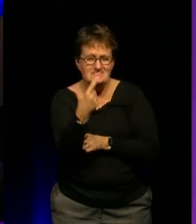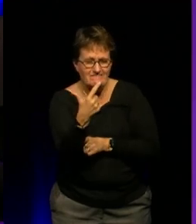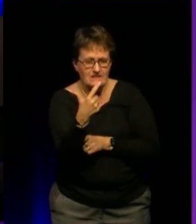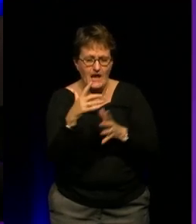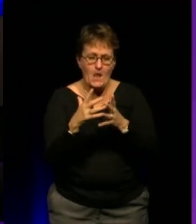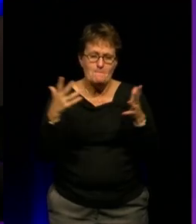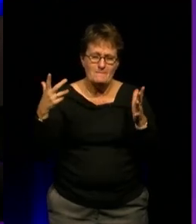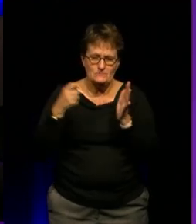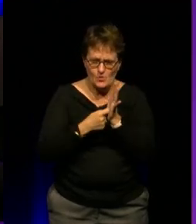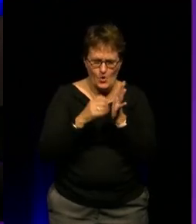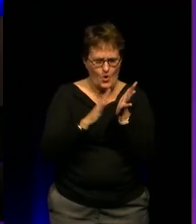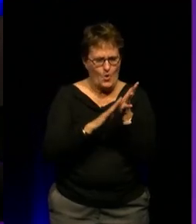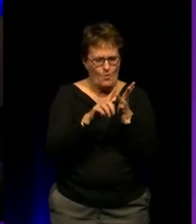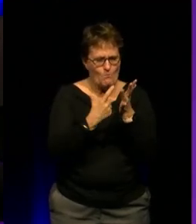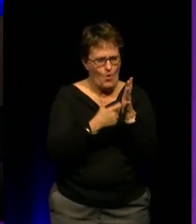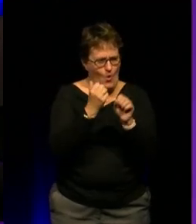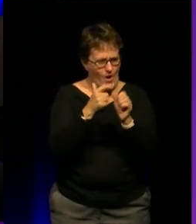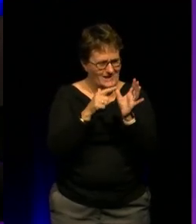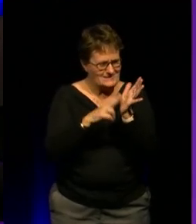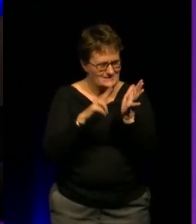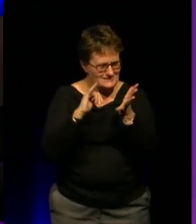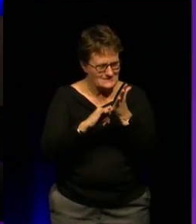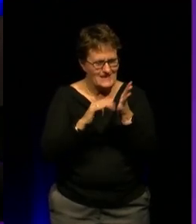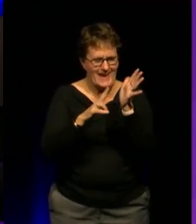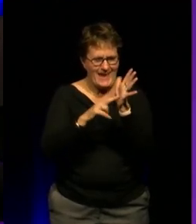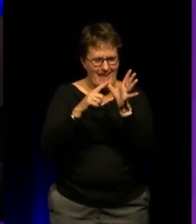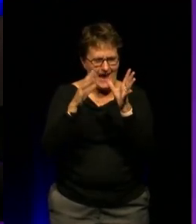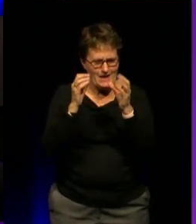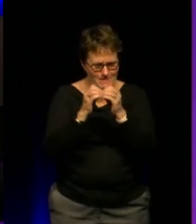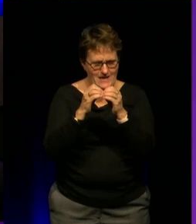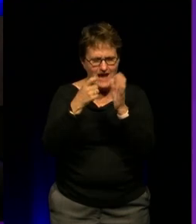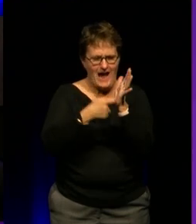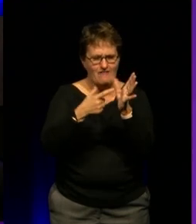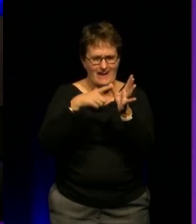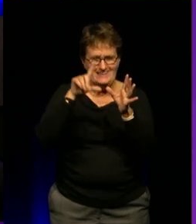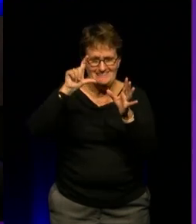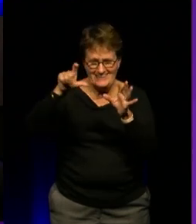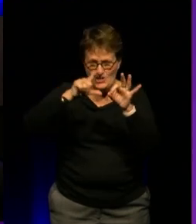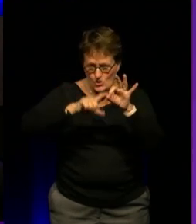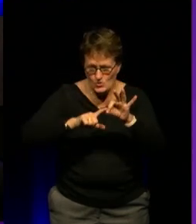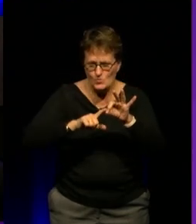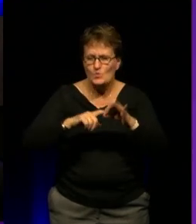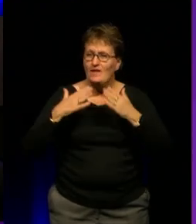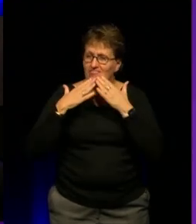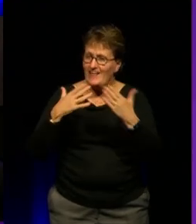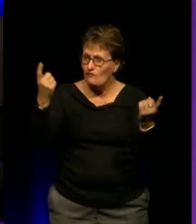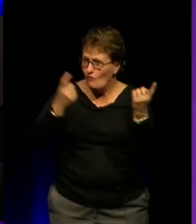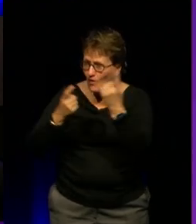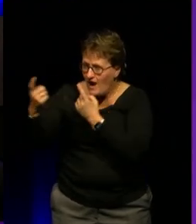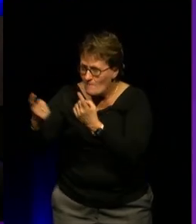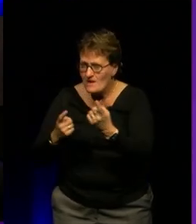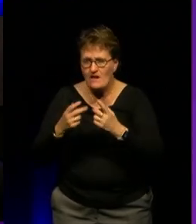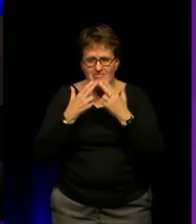sponsors, Morgans, NAB and RACQ. Thank you everyone for attending and for listening online